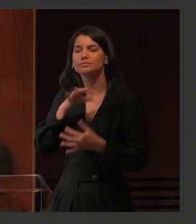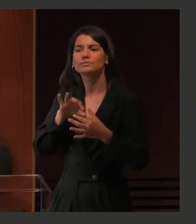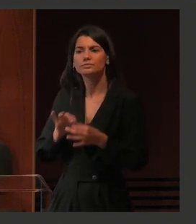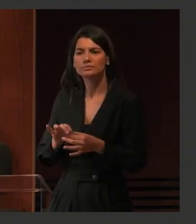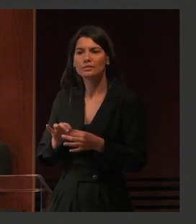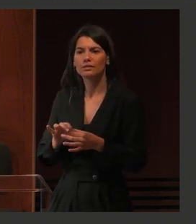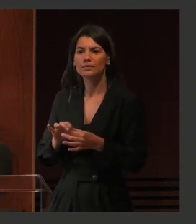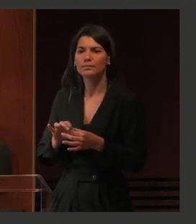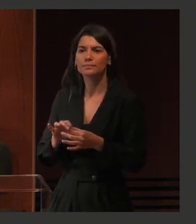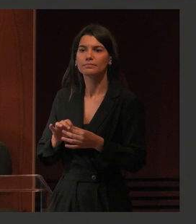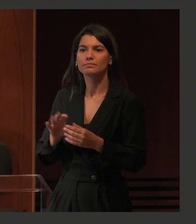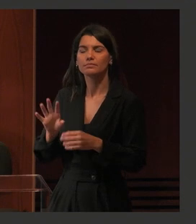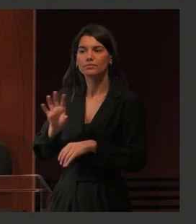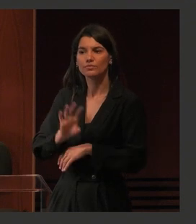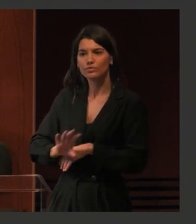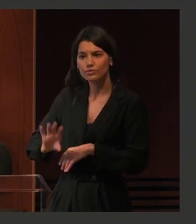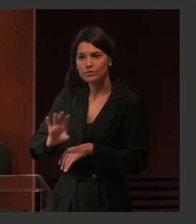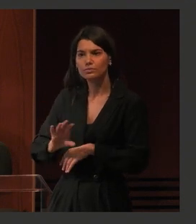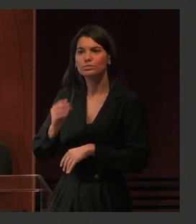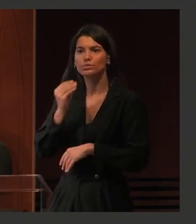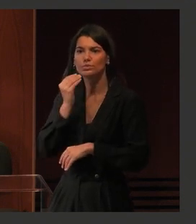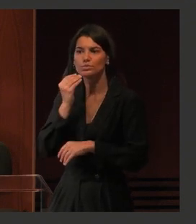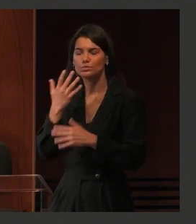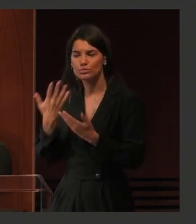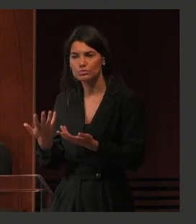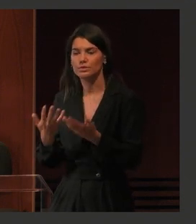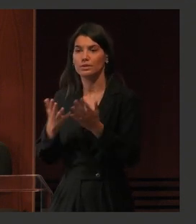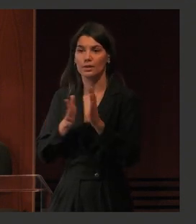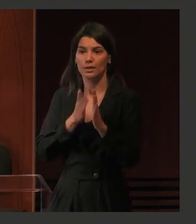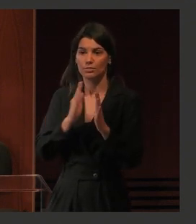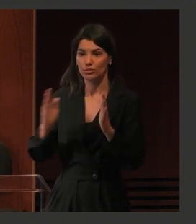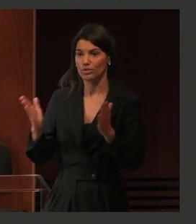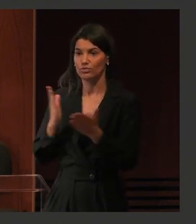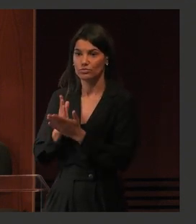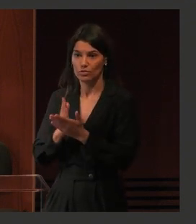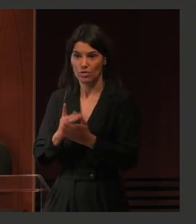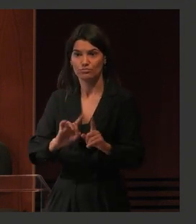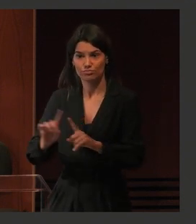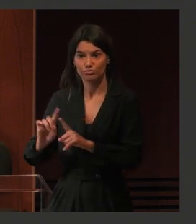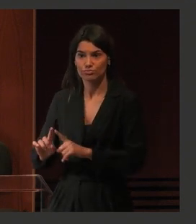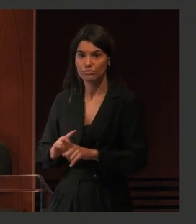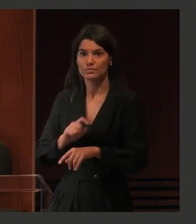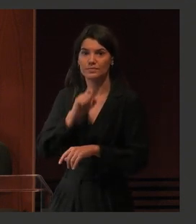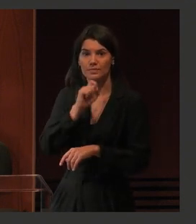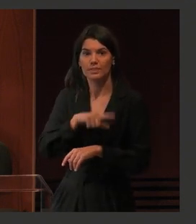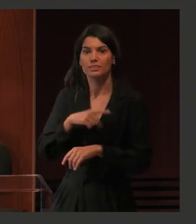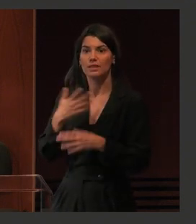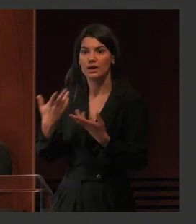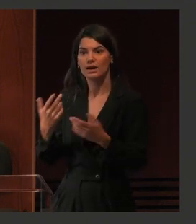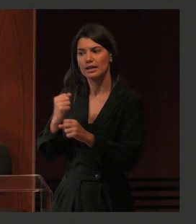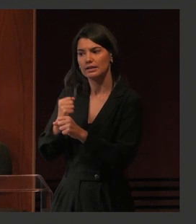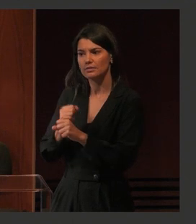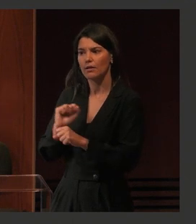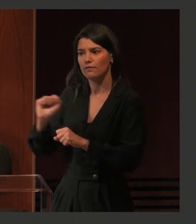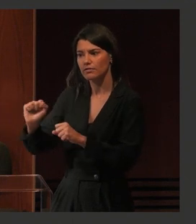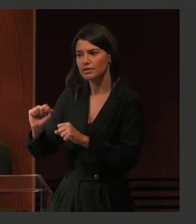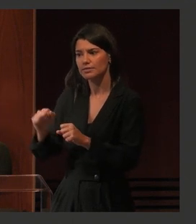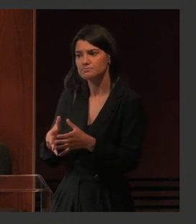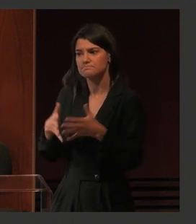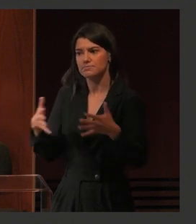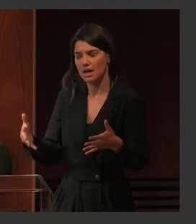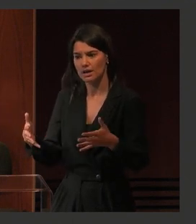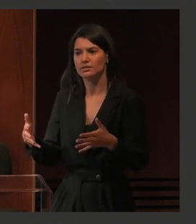how school libraries could enhance their work in a way that is not related